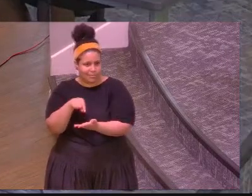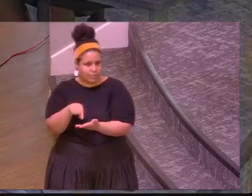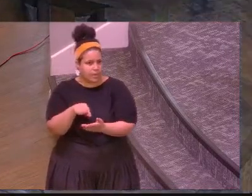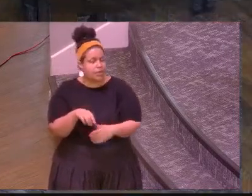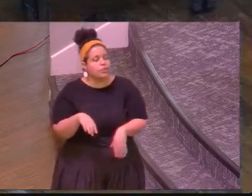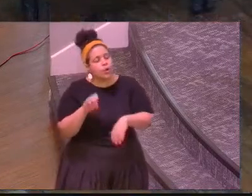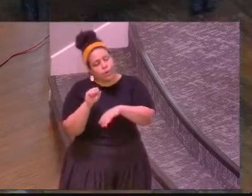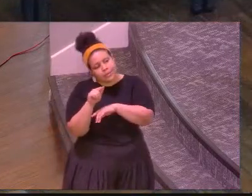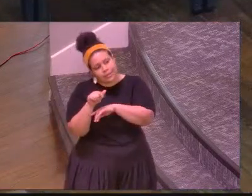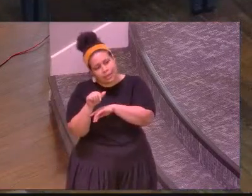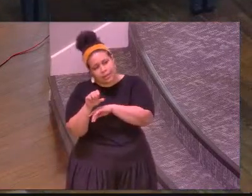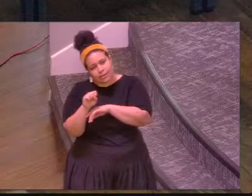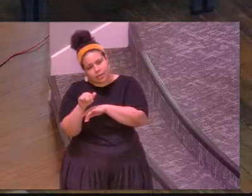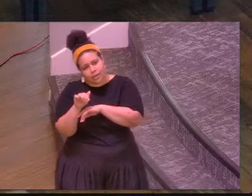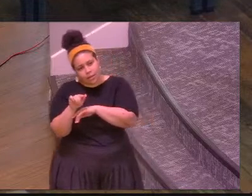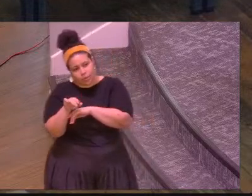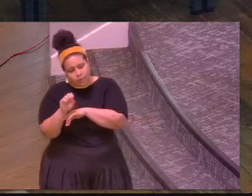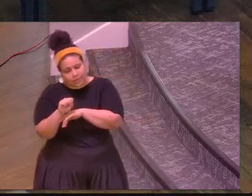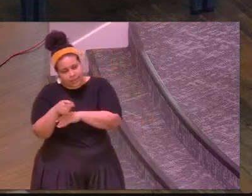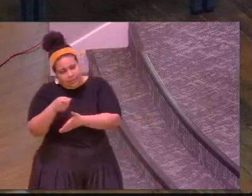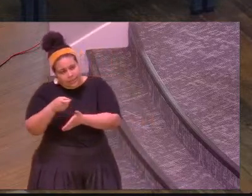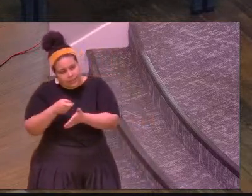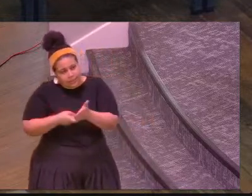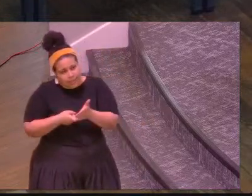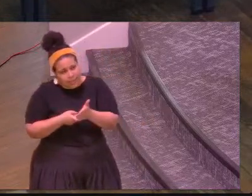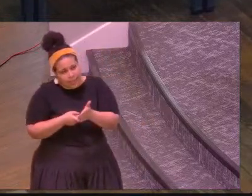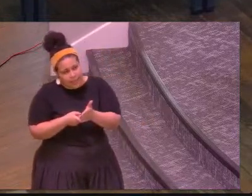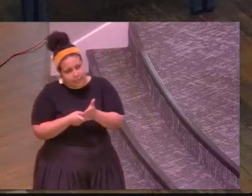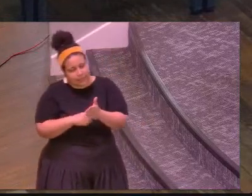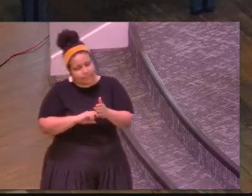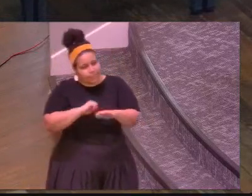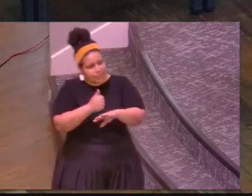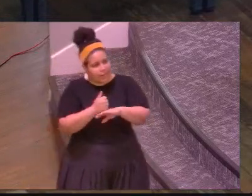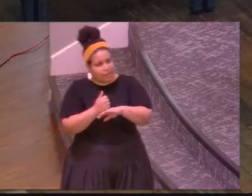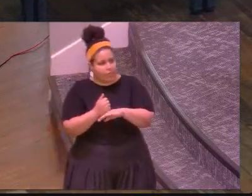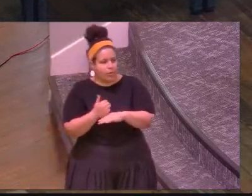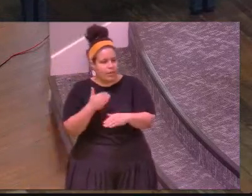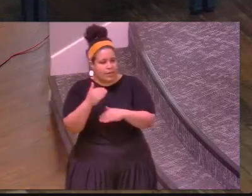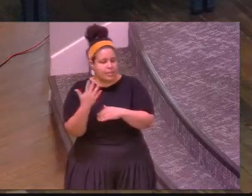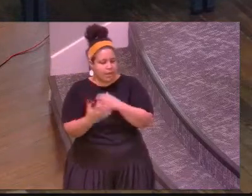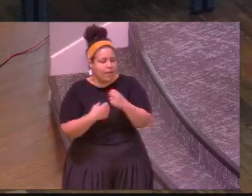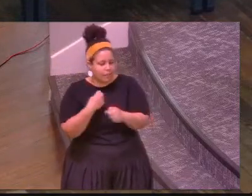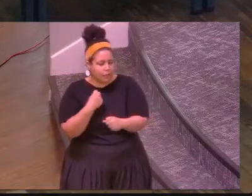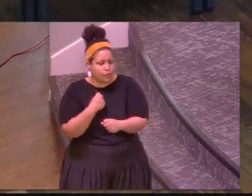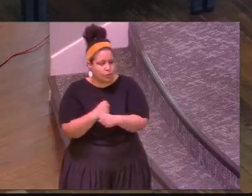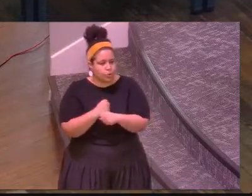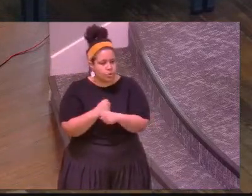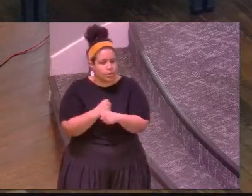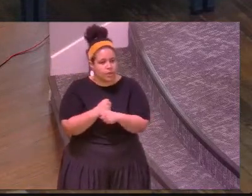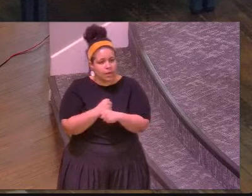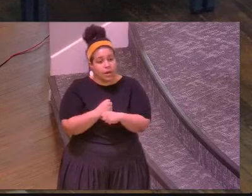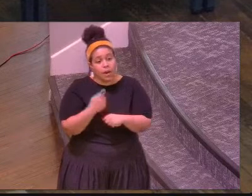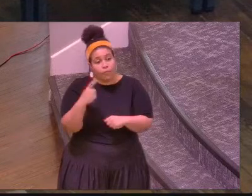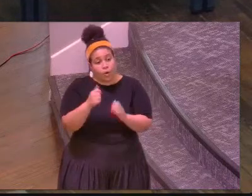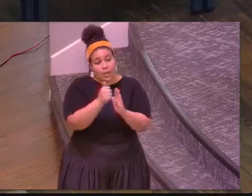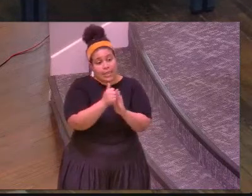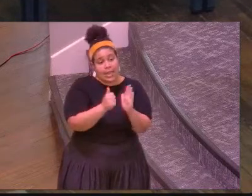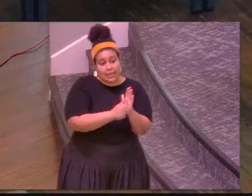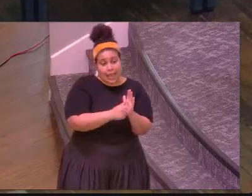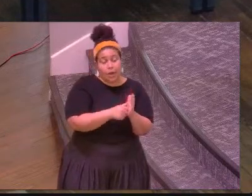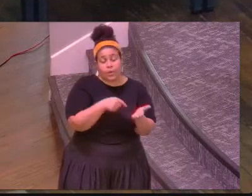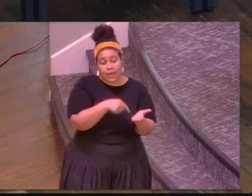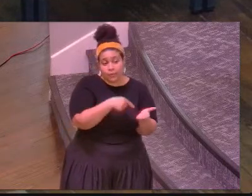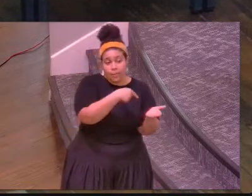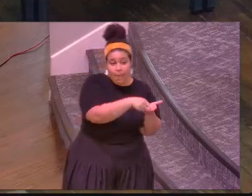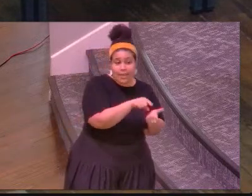comes in to the school district over the next 5 years, that'll be put into a special account and used to pay debt service first. And then